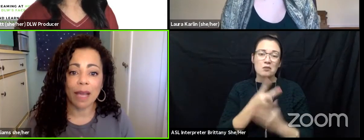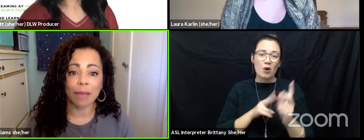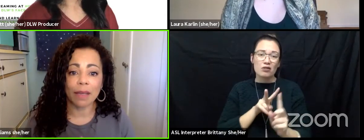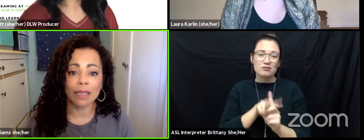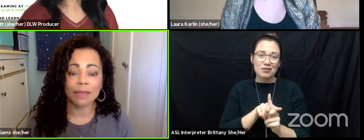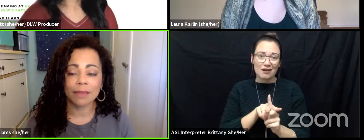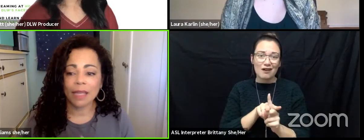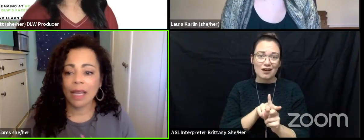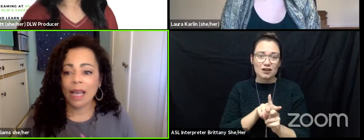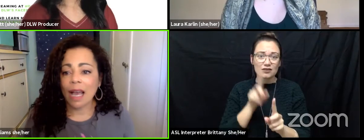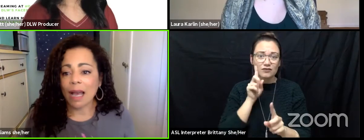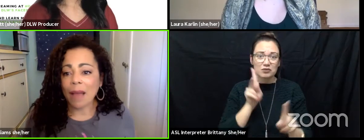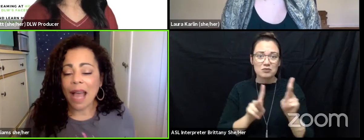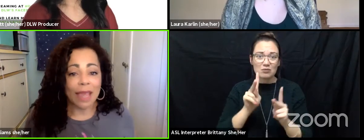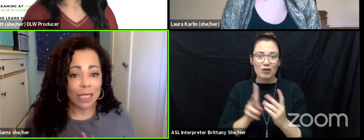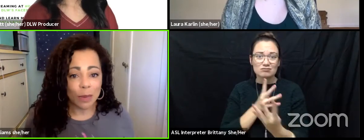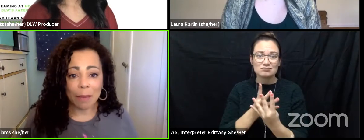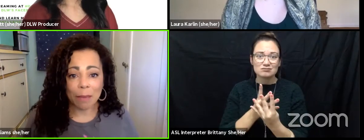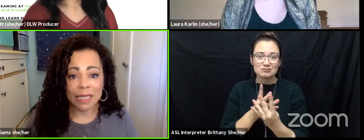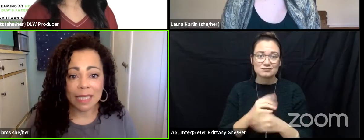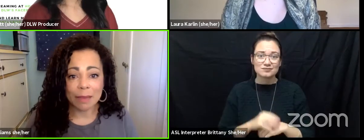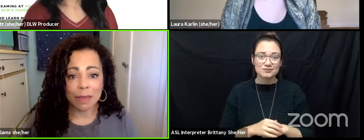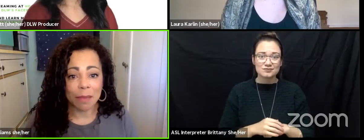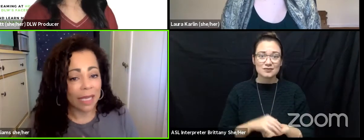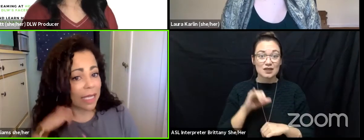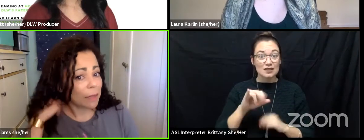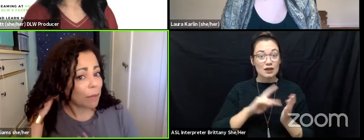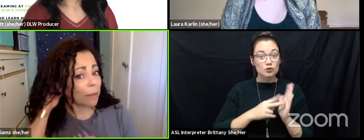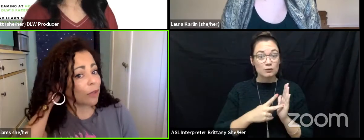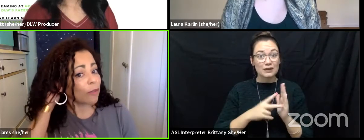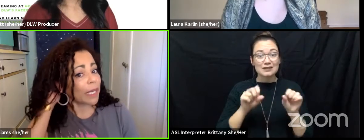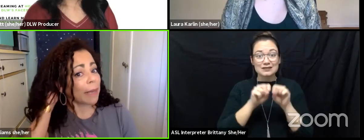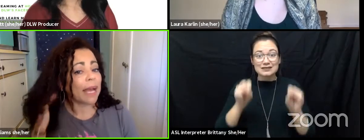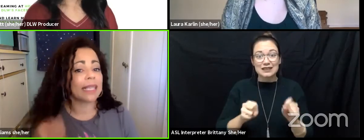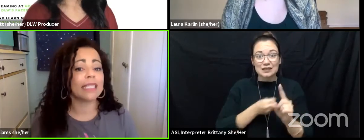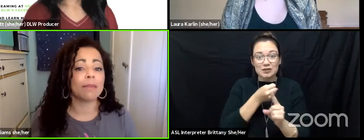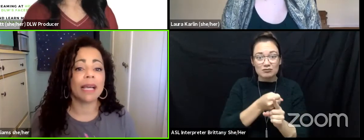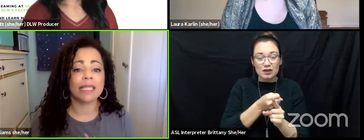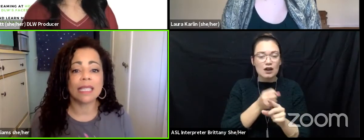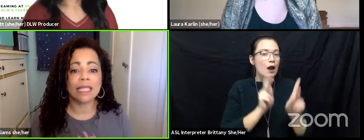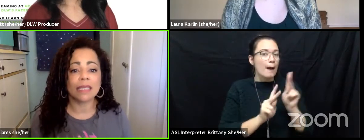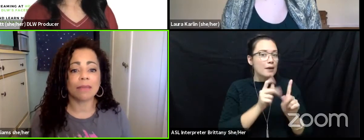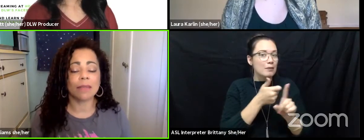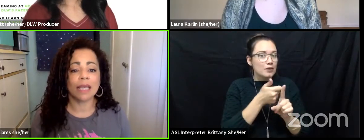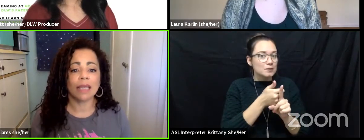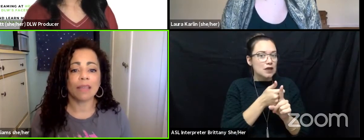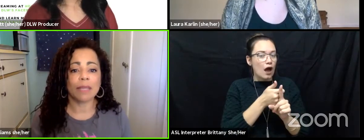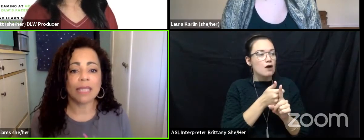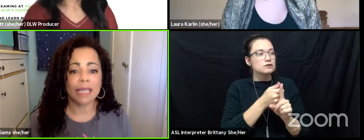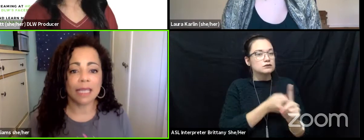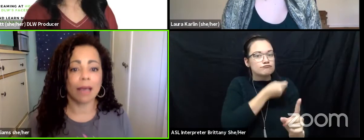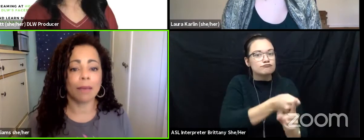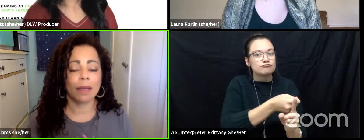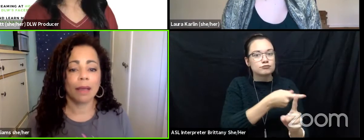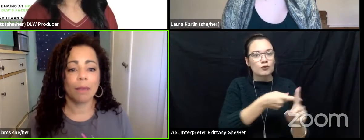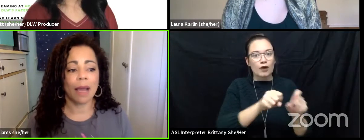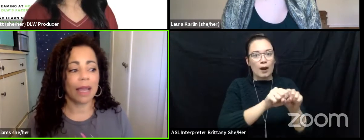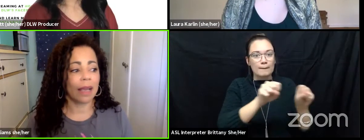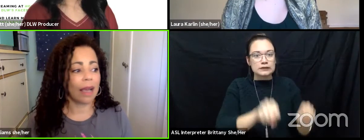who are behind bars. And that's what I mean by systems impacted. People who've been impacted by the systems that have been set